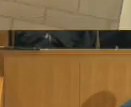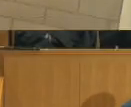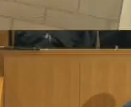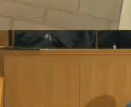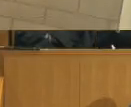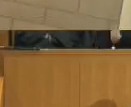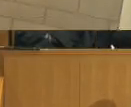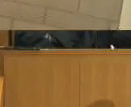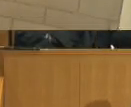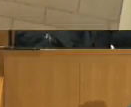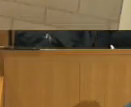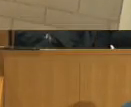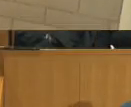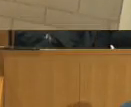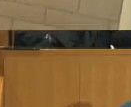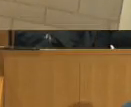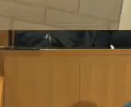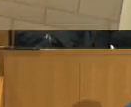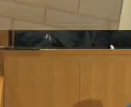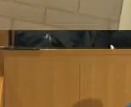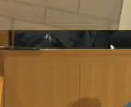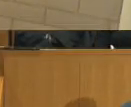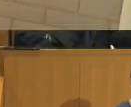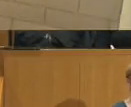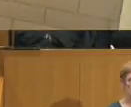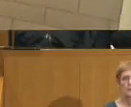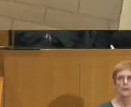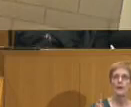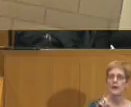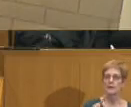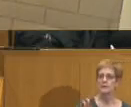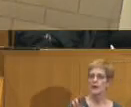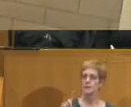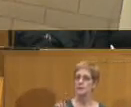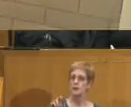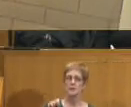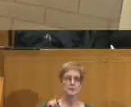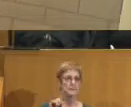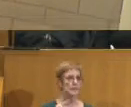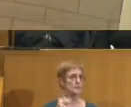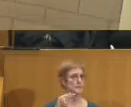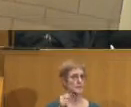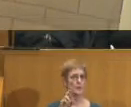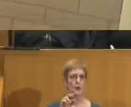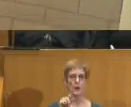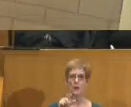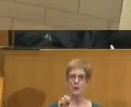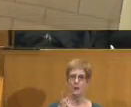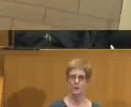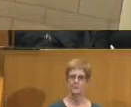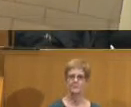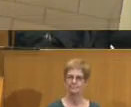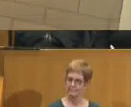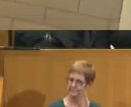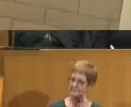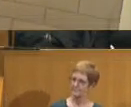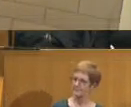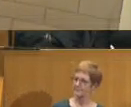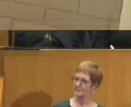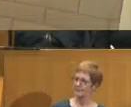I can continue to build on the success of the past 8 years and be a champion for those who are often overlooked on our community.